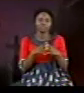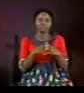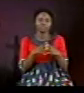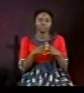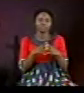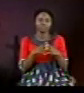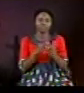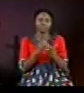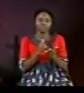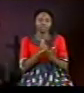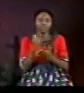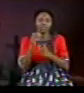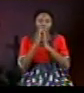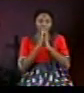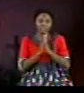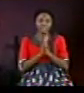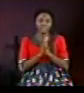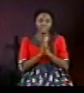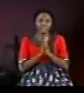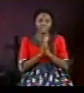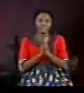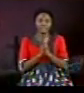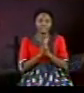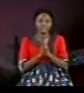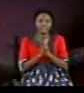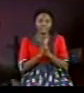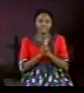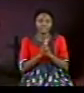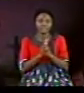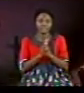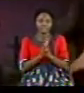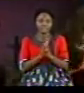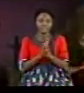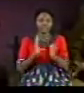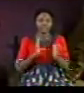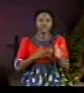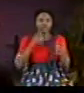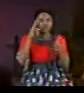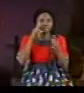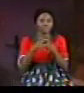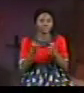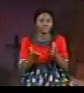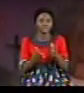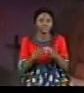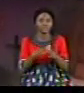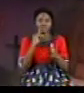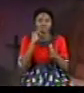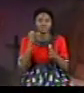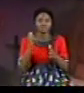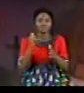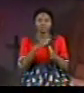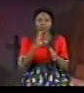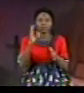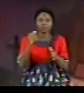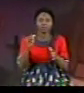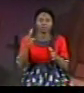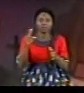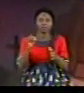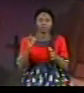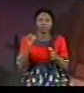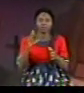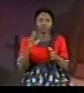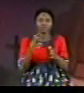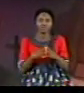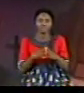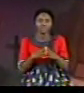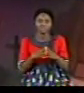Amen. Praise the Lord. Our brother here is Favor Oladimeji. He's been suffering from